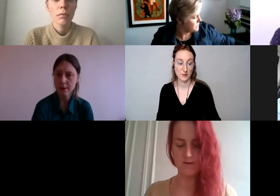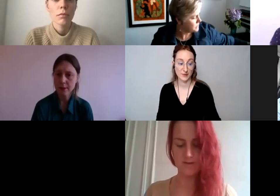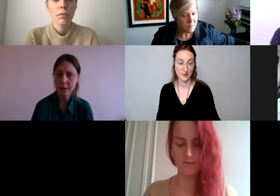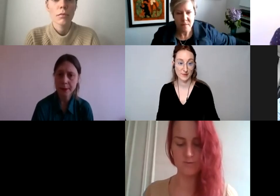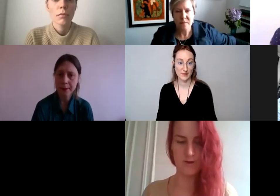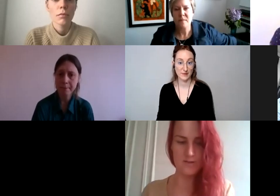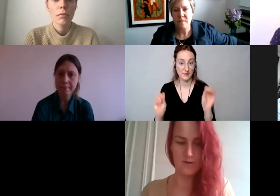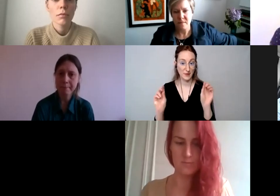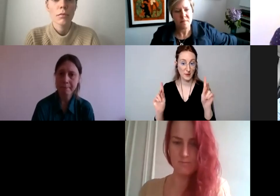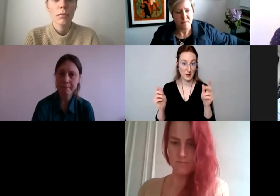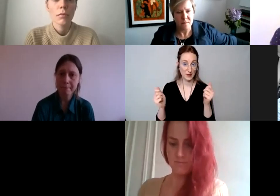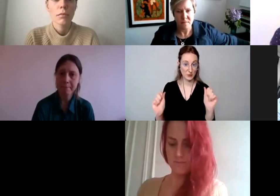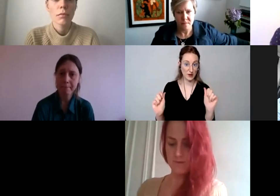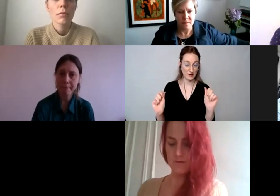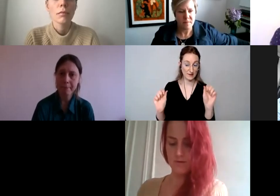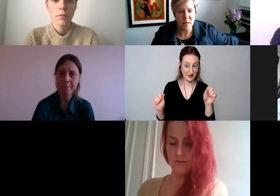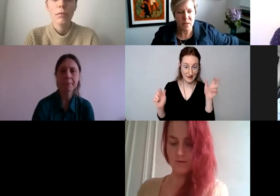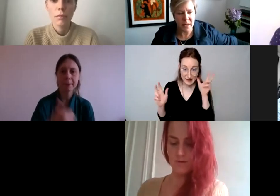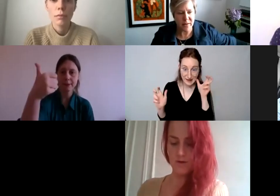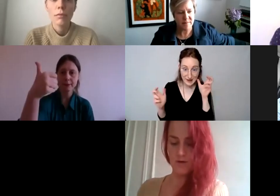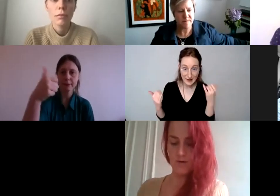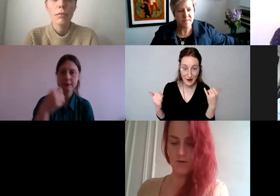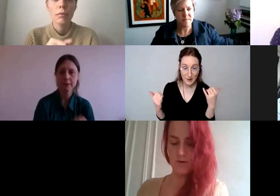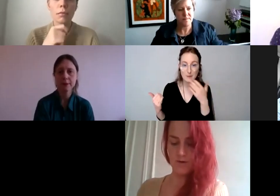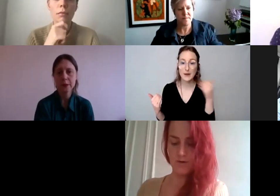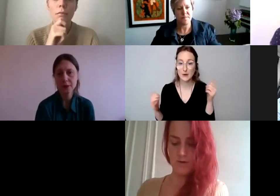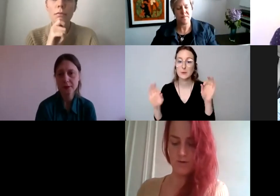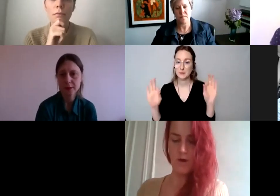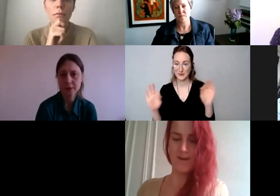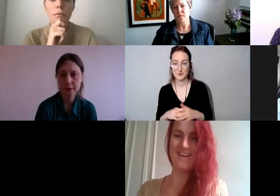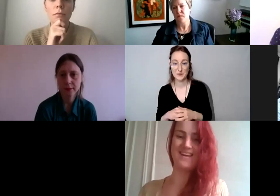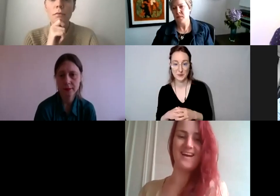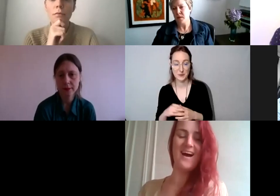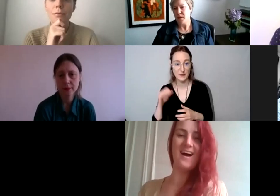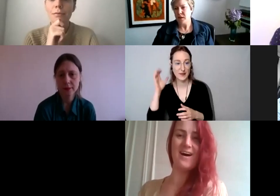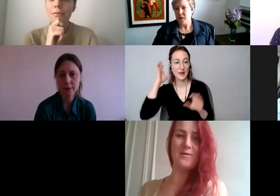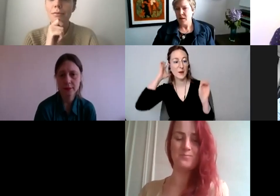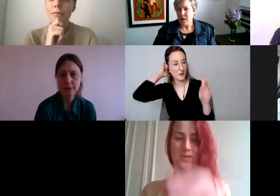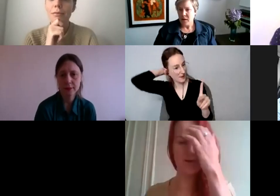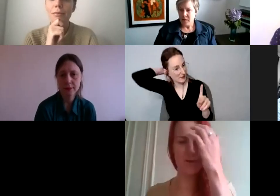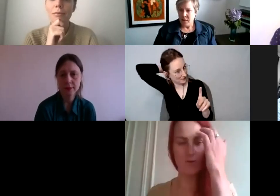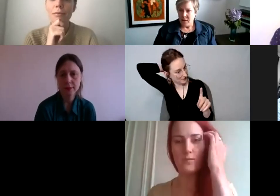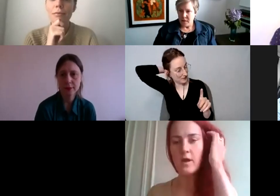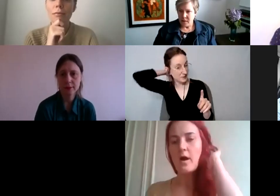Okay, let's try right now. Do you guys hear me? Much better. Mm-hmm. Okay, yeah.